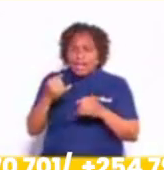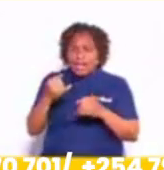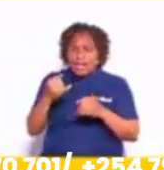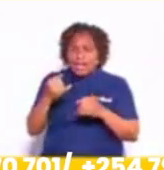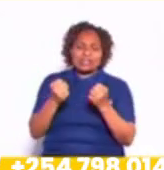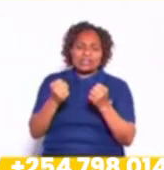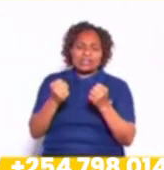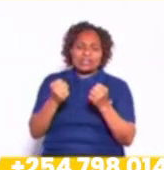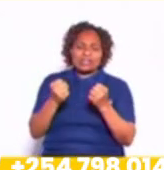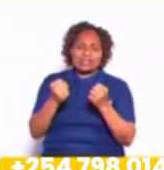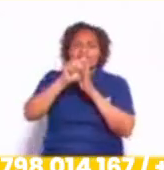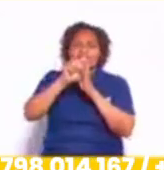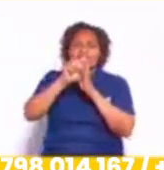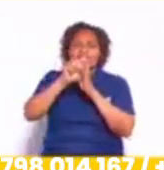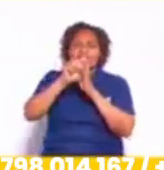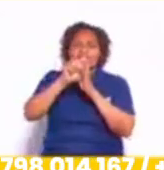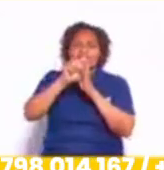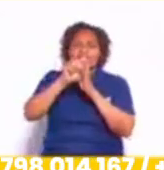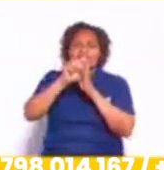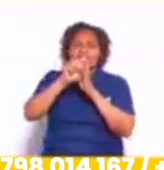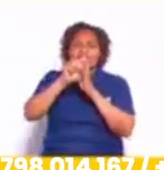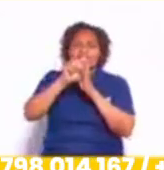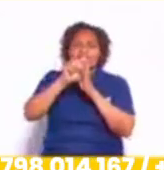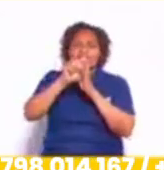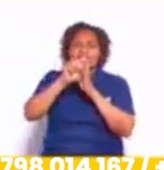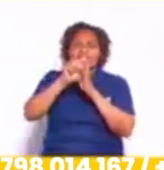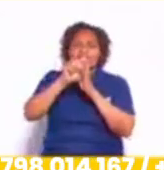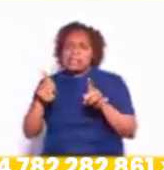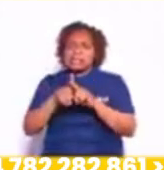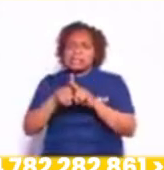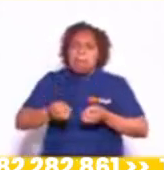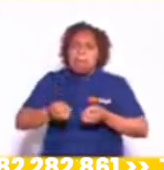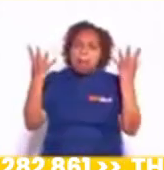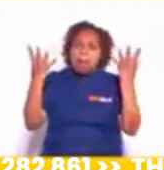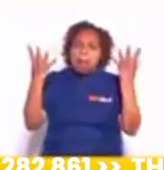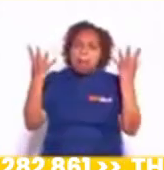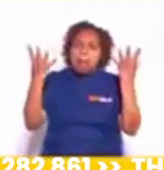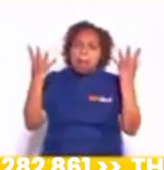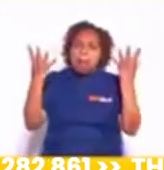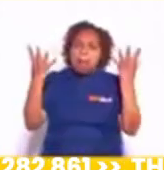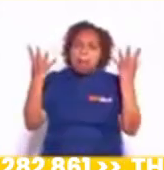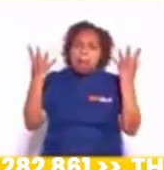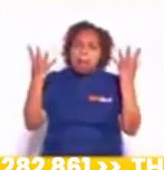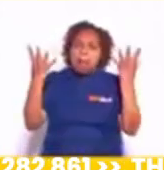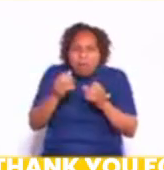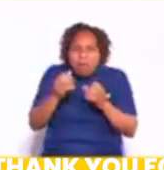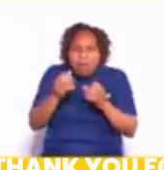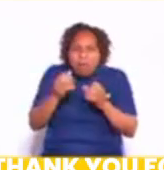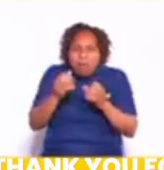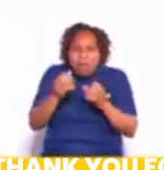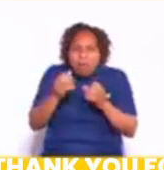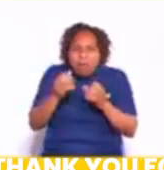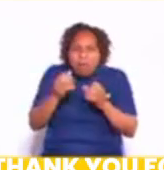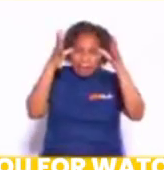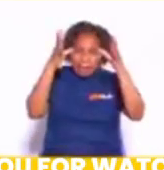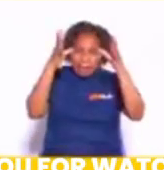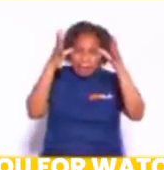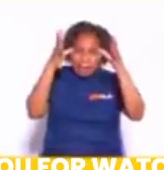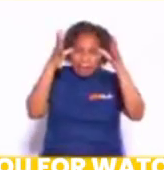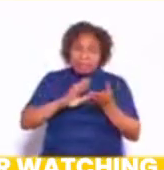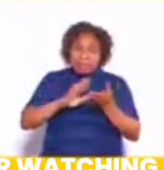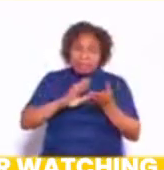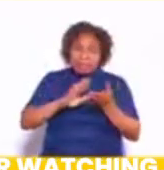while others just tick away like a time bomb? And how can you prevent a marriage from going bad